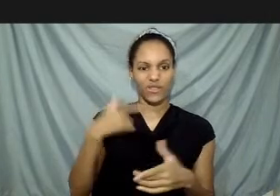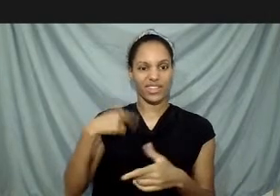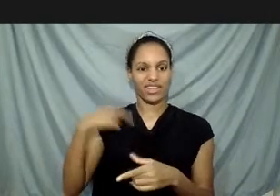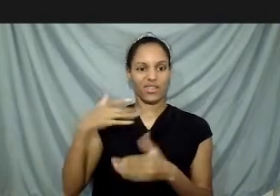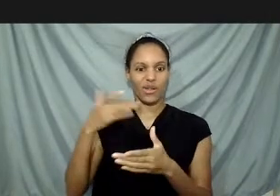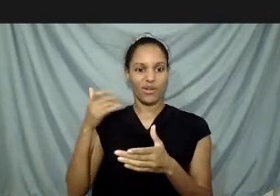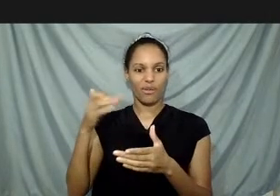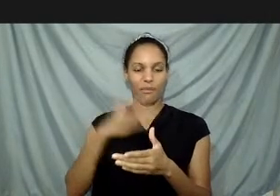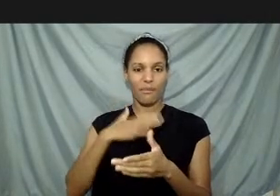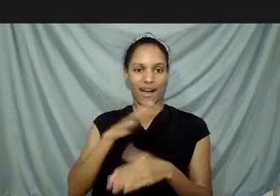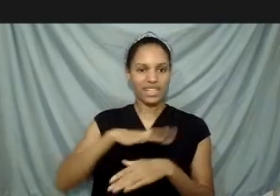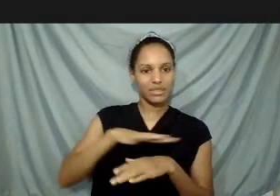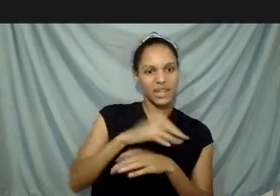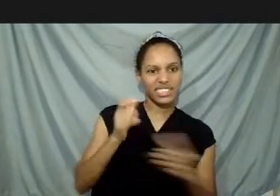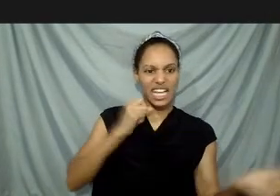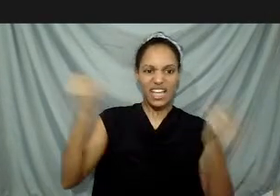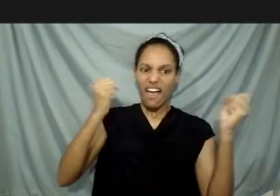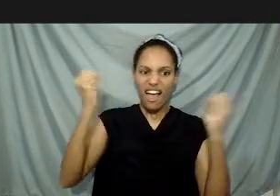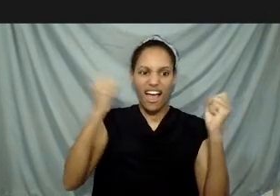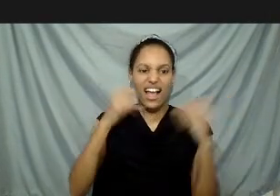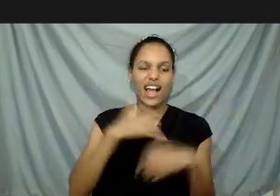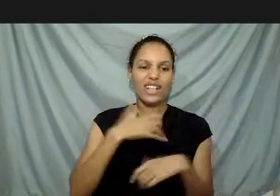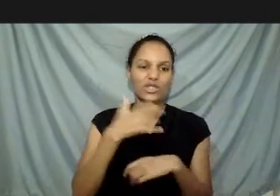yeah, I knew it.